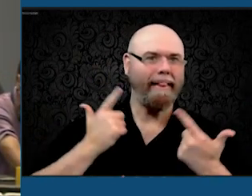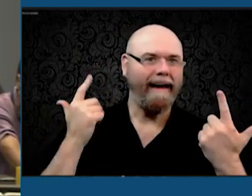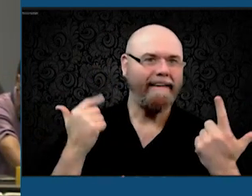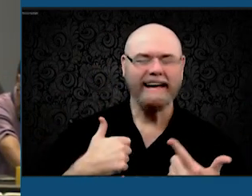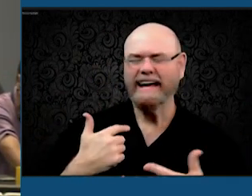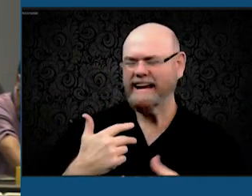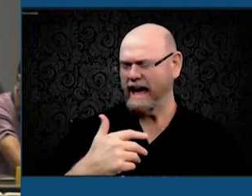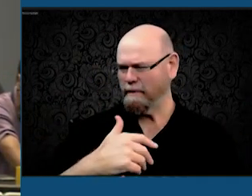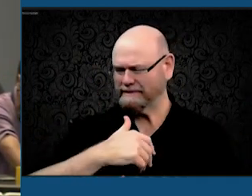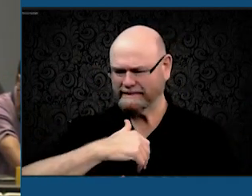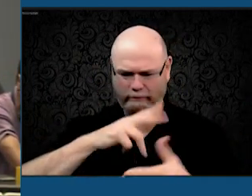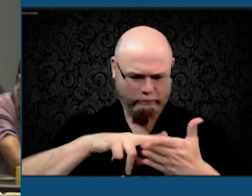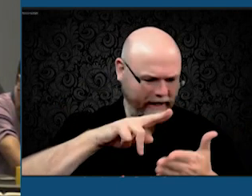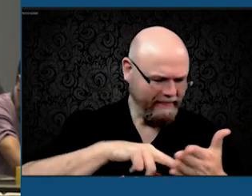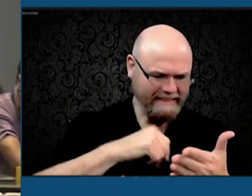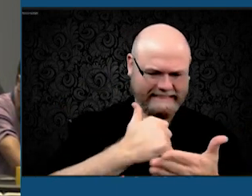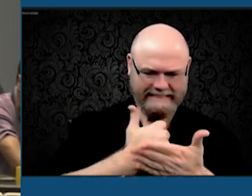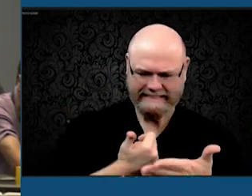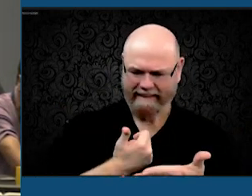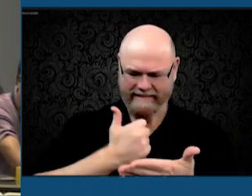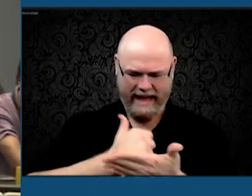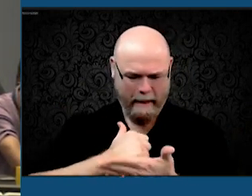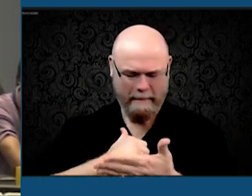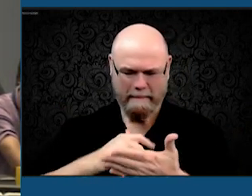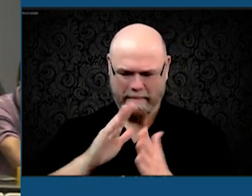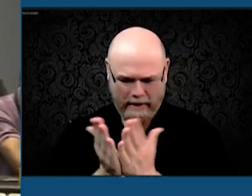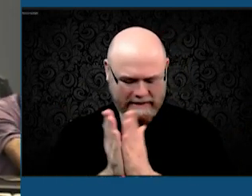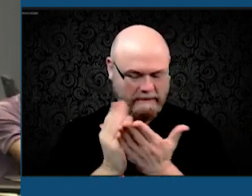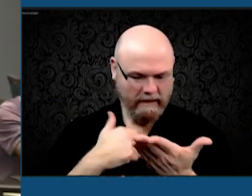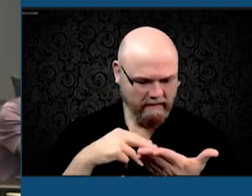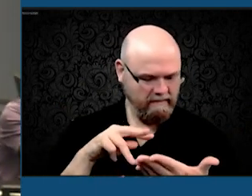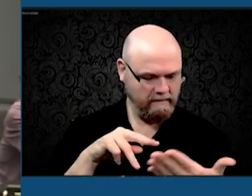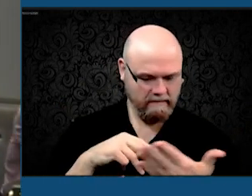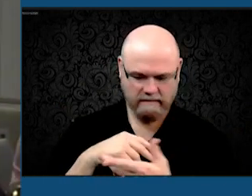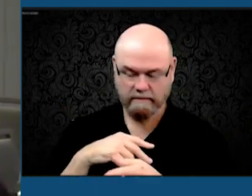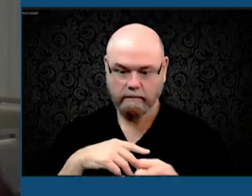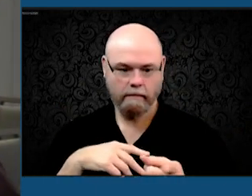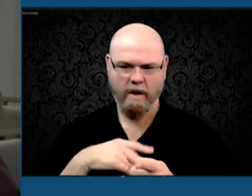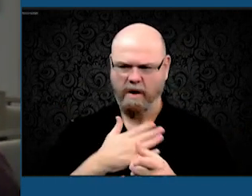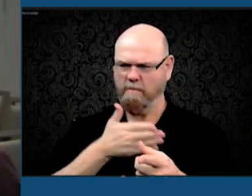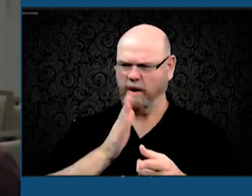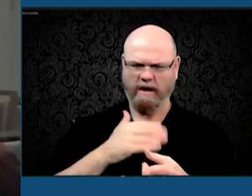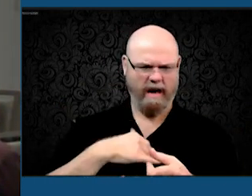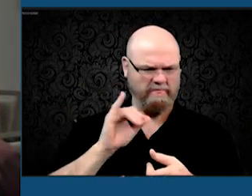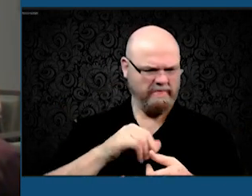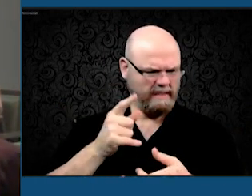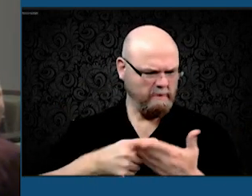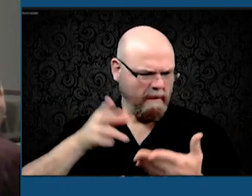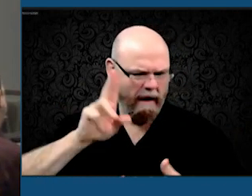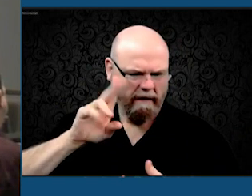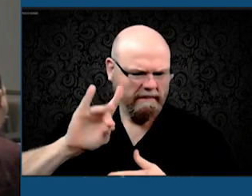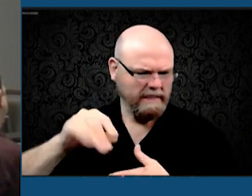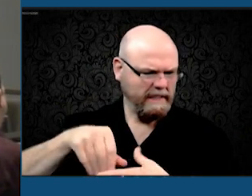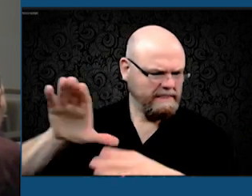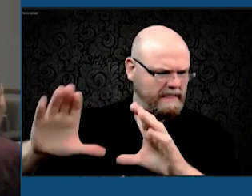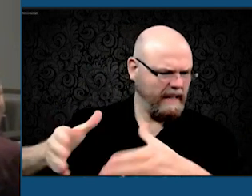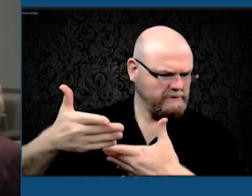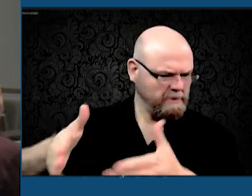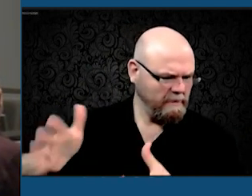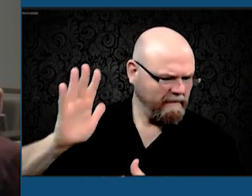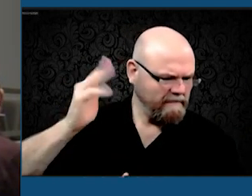I thought, oh my gosh, this is all the stuff that Uncle Marvin was doing in his classroom 15, 20 years ago. And I pulled my uncle out